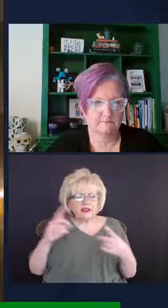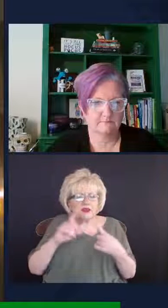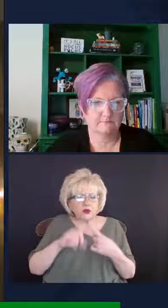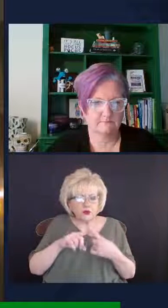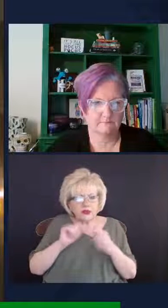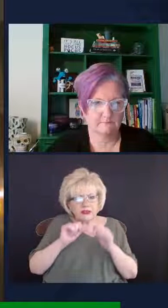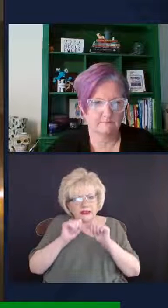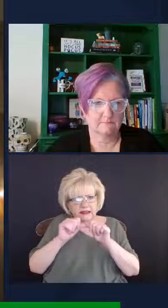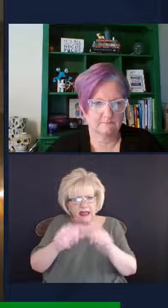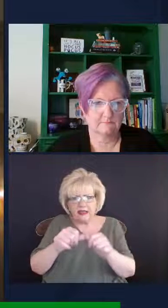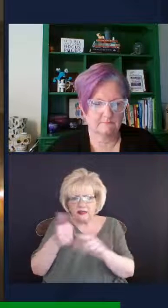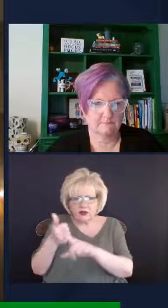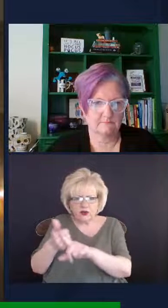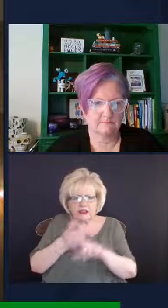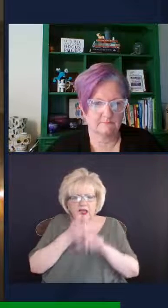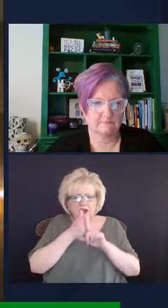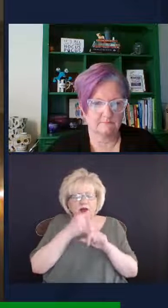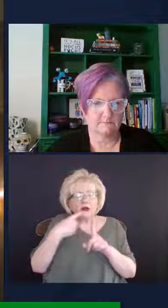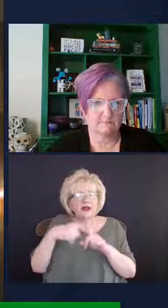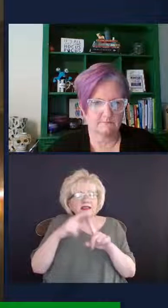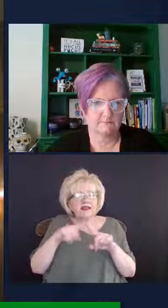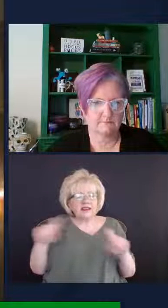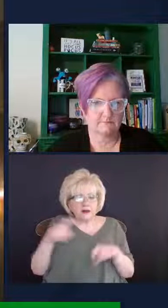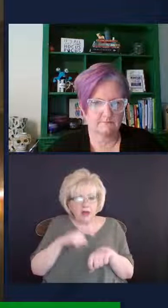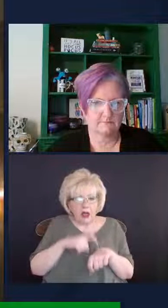sustain yourself. But at the same time,